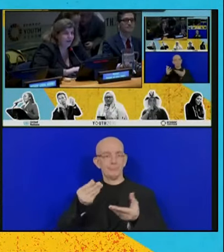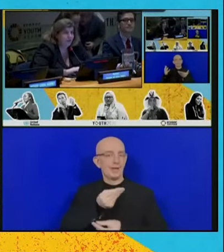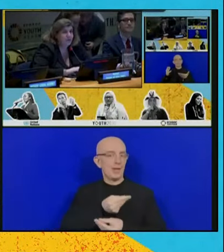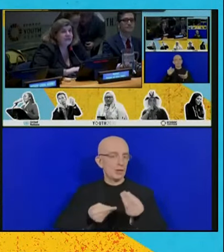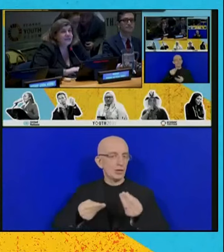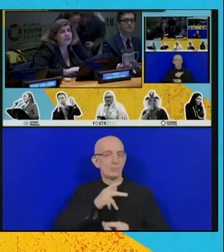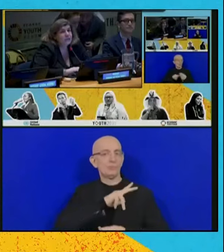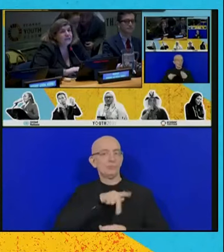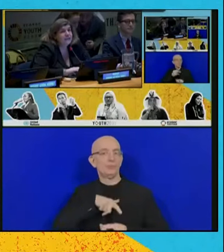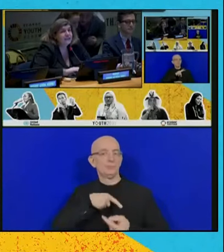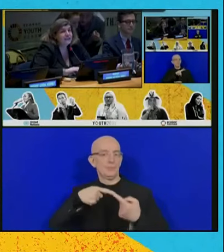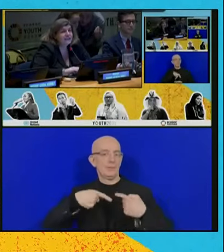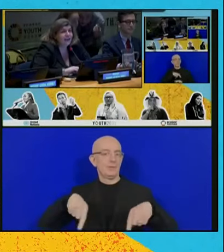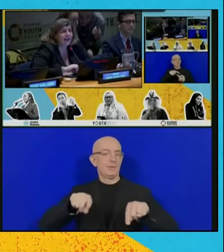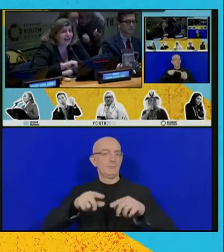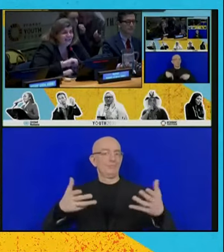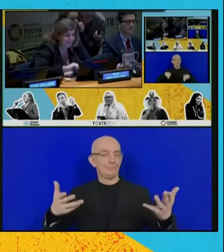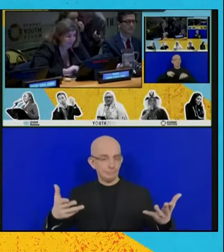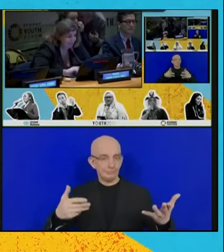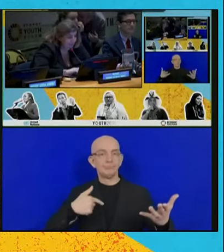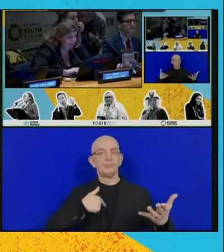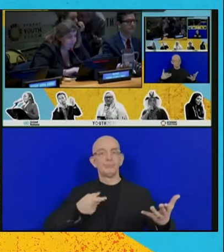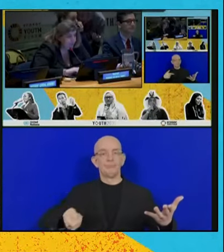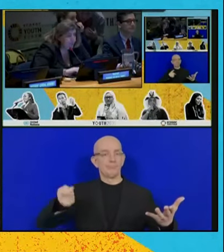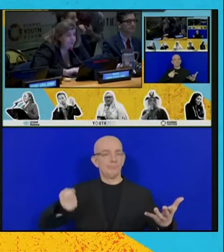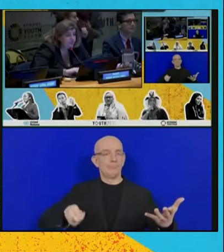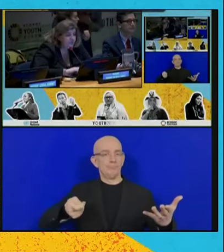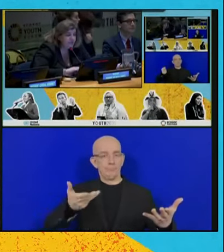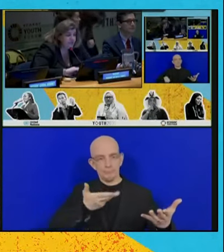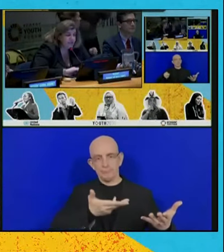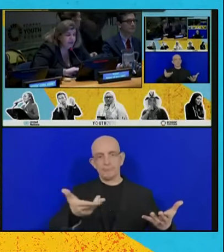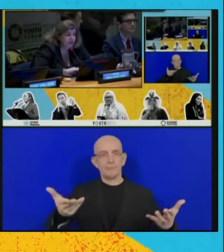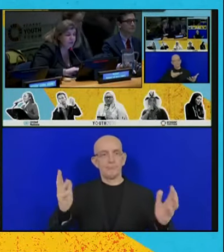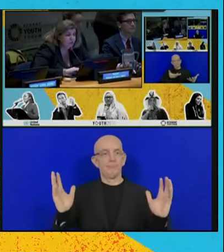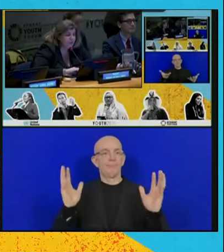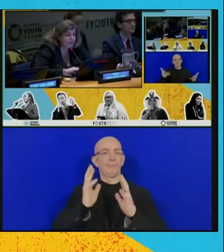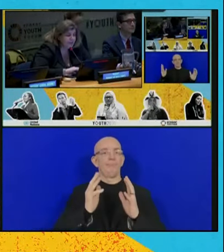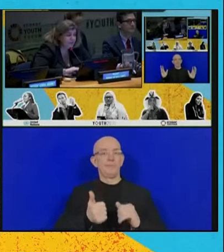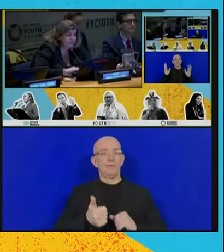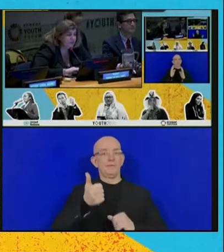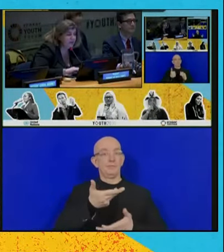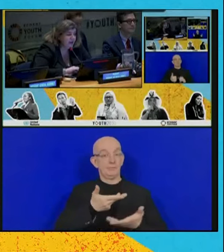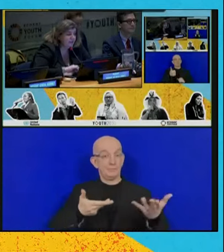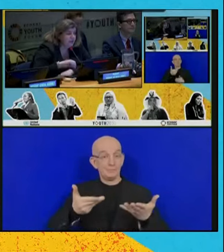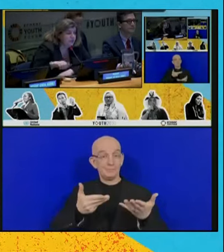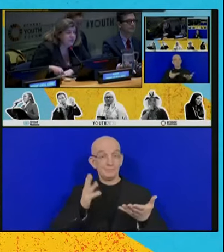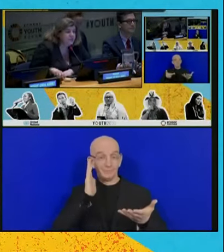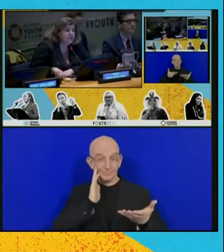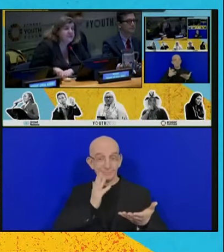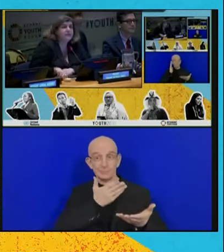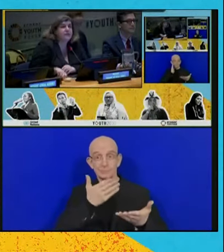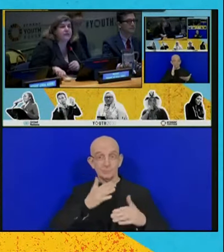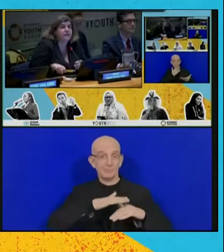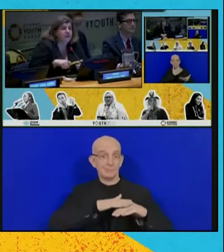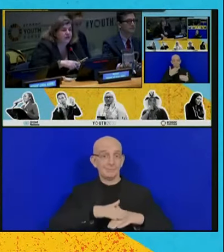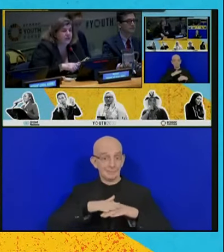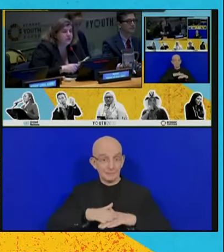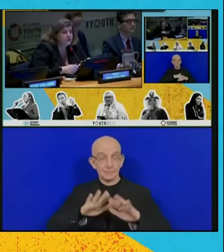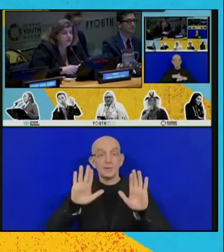Please take your seats. Before proceeding to hear opening statements, I invite participants to view